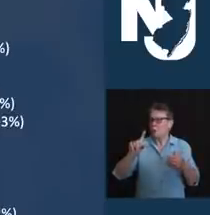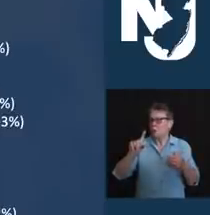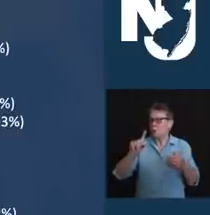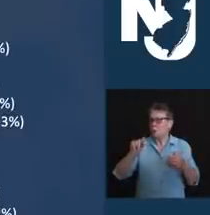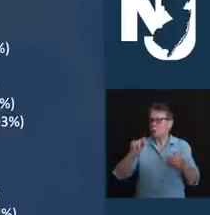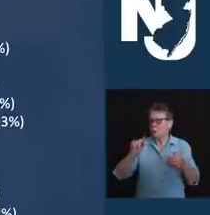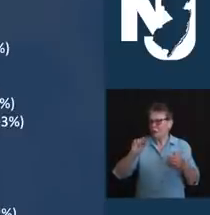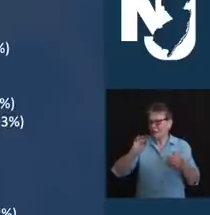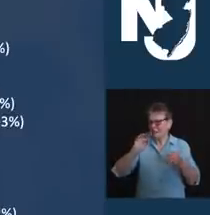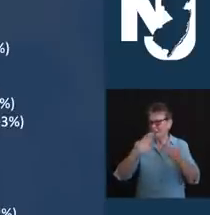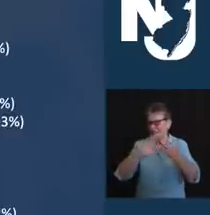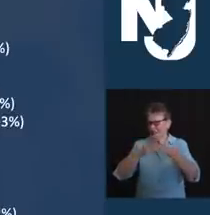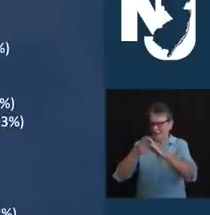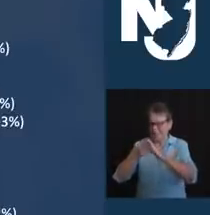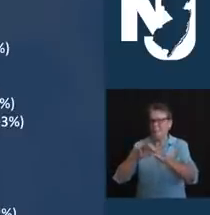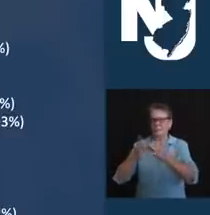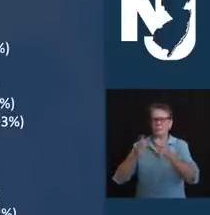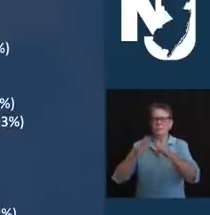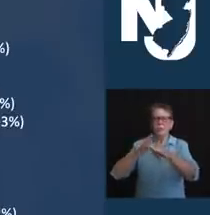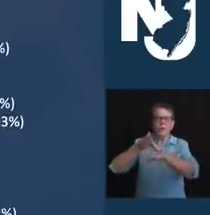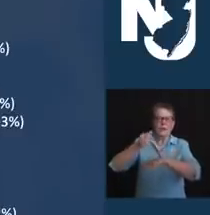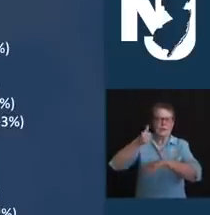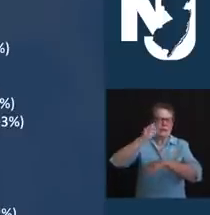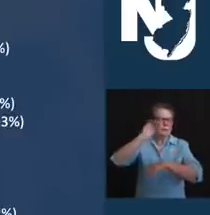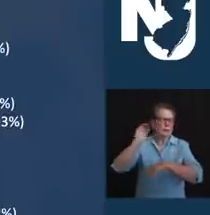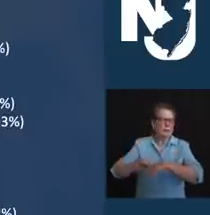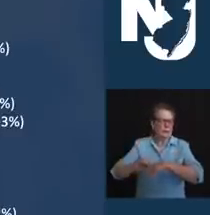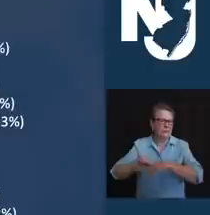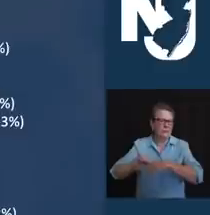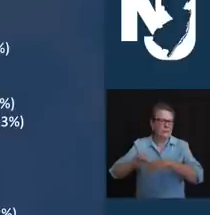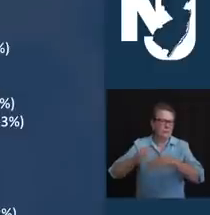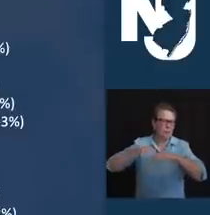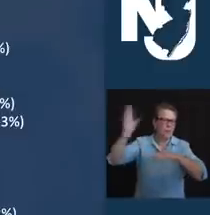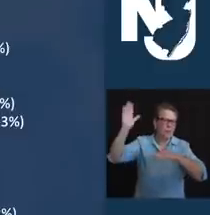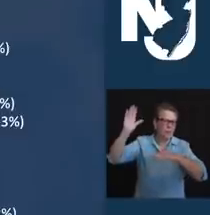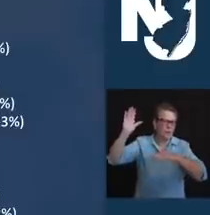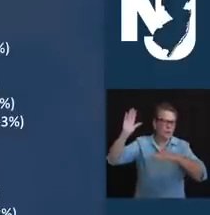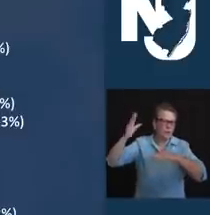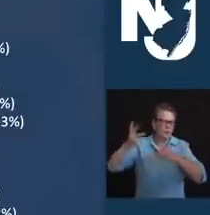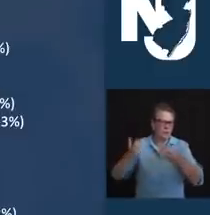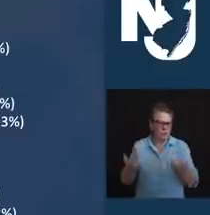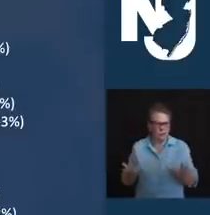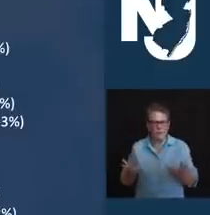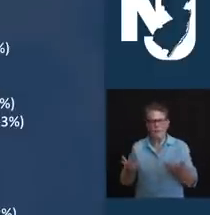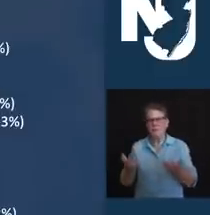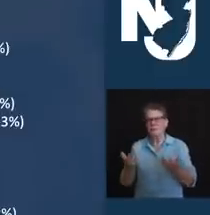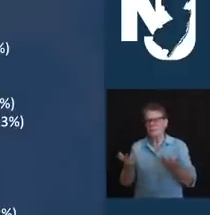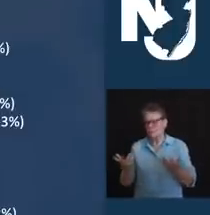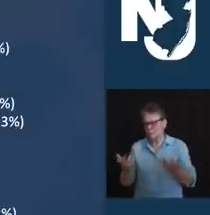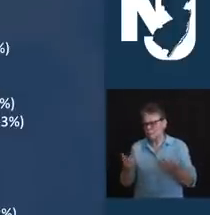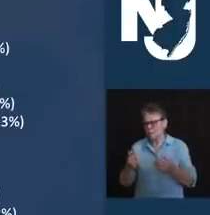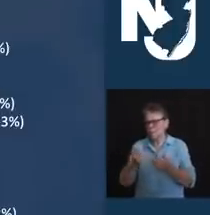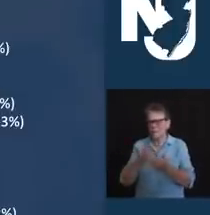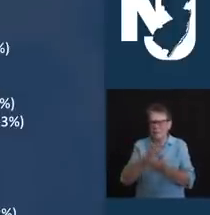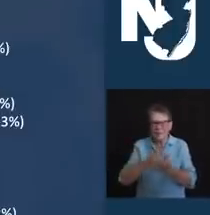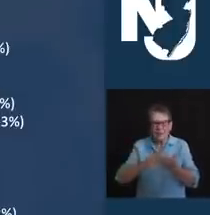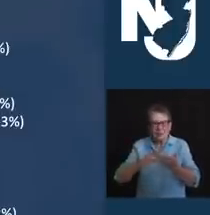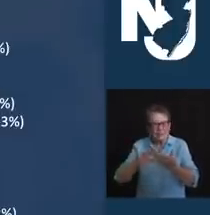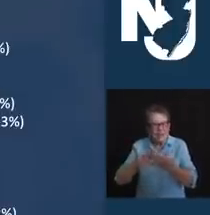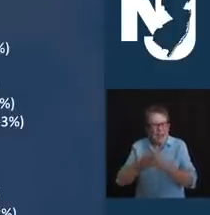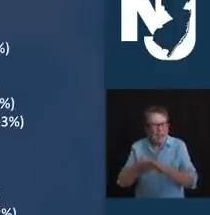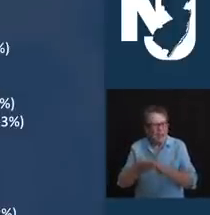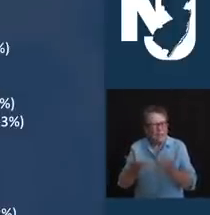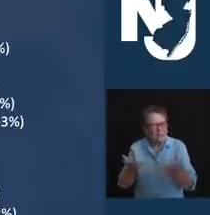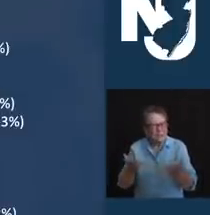61 municipalities in the state with a total combined population of more than 1.2 million, where fewer than half of adults